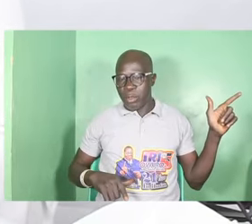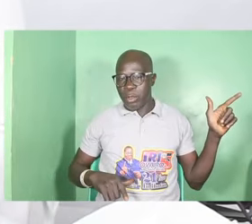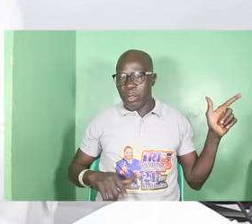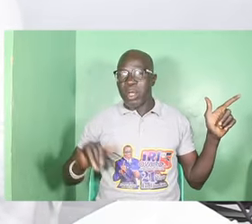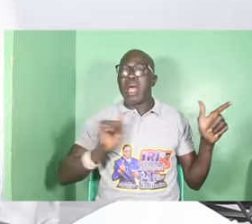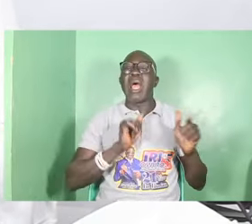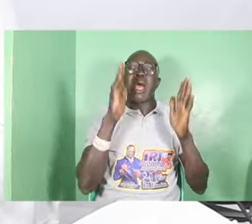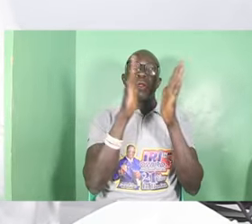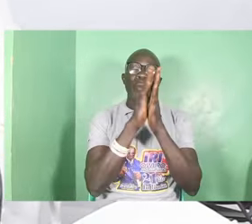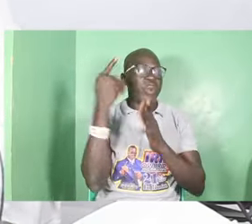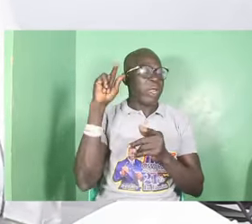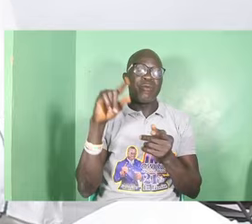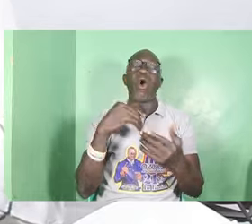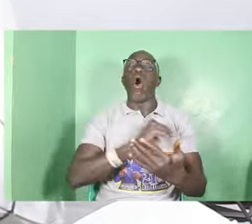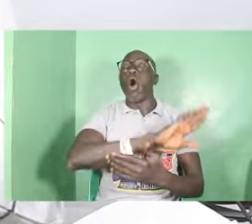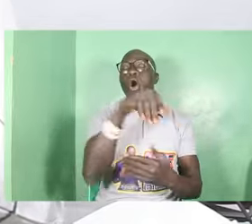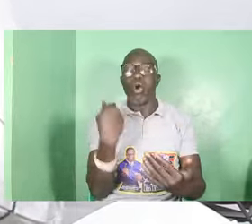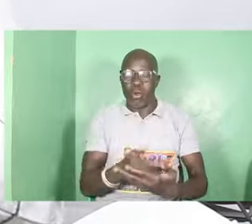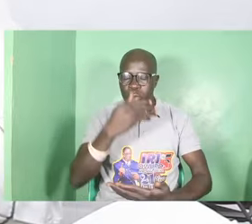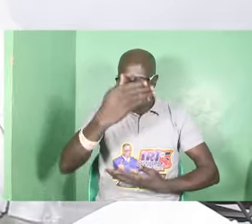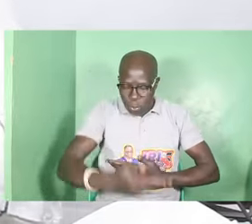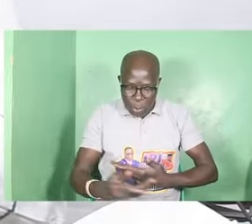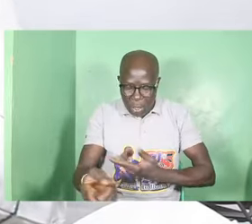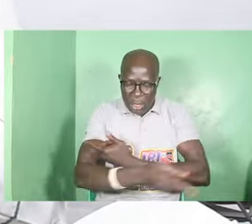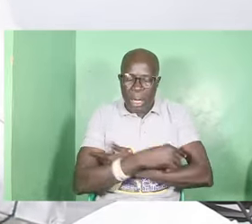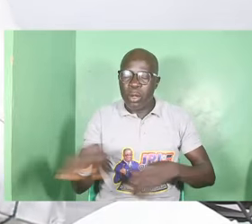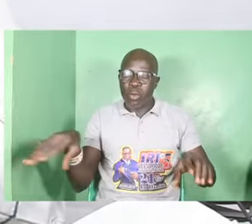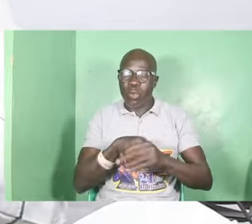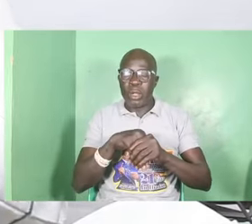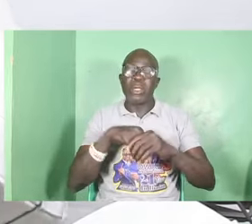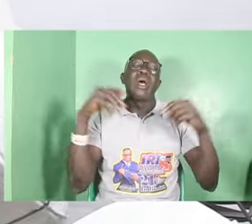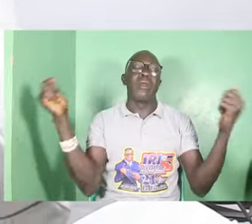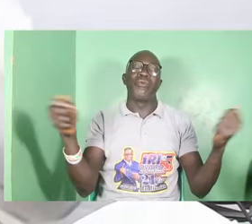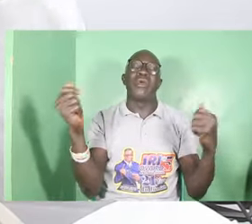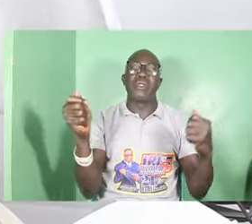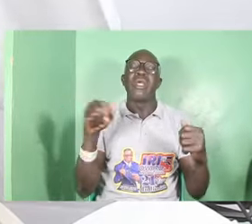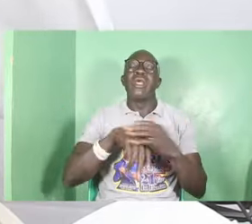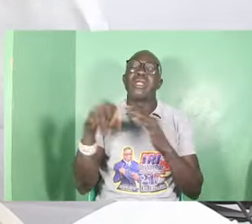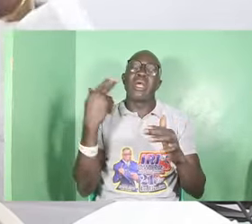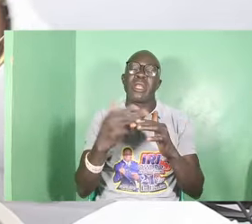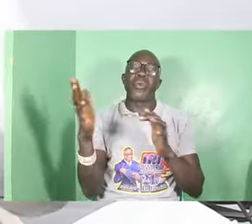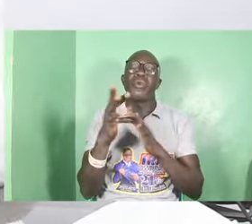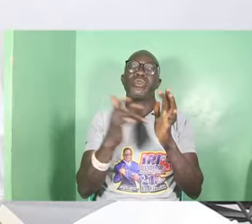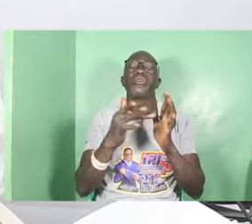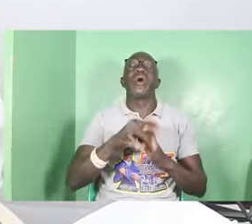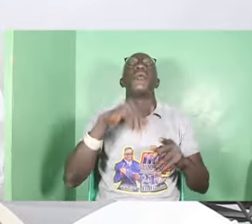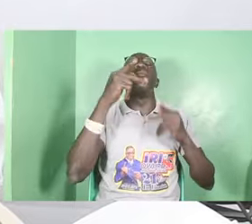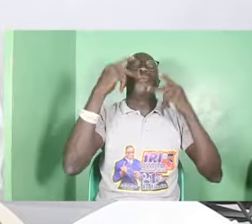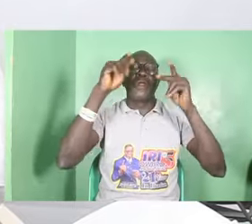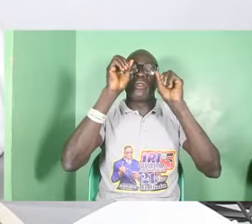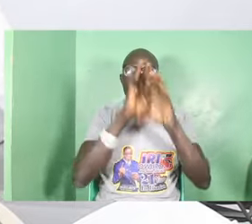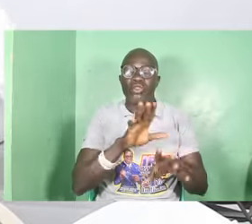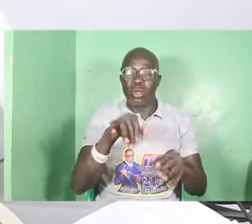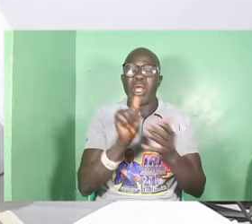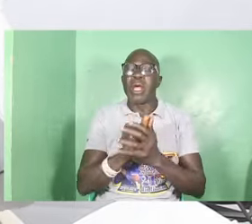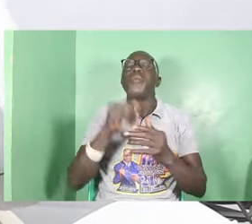name alone. Mama, gbadura fun awon lojo ebi. I pray for the brother celebrants. And the people celebrating their wedding. No, Oluwa Olorun mo sure fun. In the name of the Lord, I bless you. And